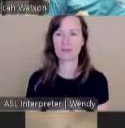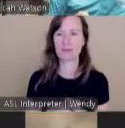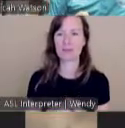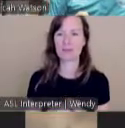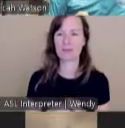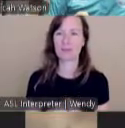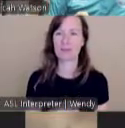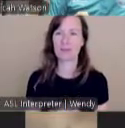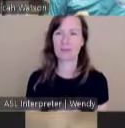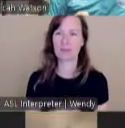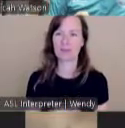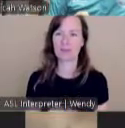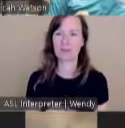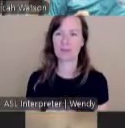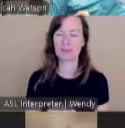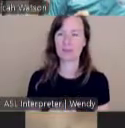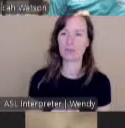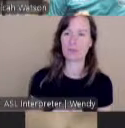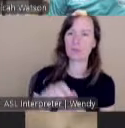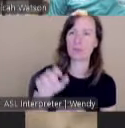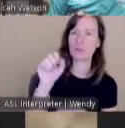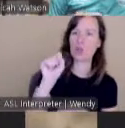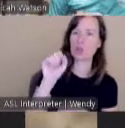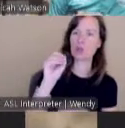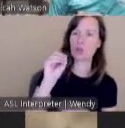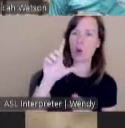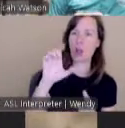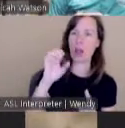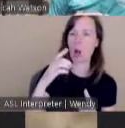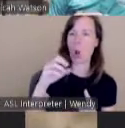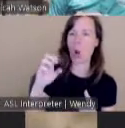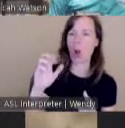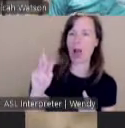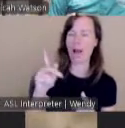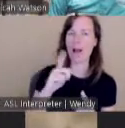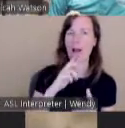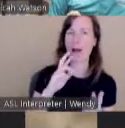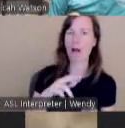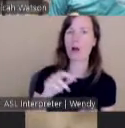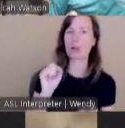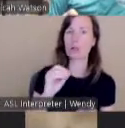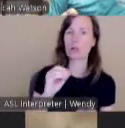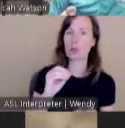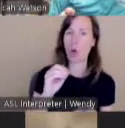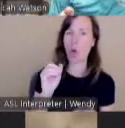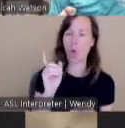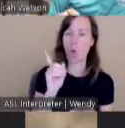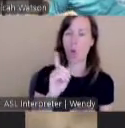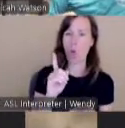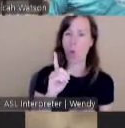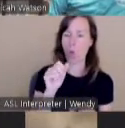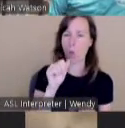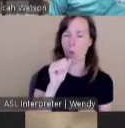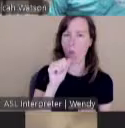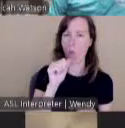Thank you. So, and where you said that we have not increased